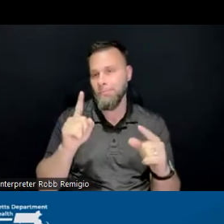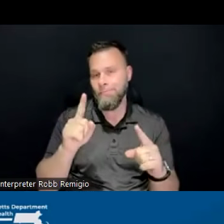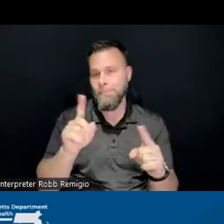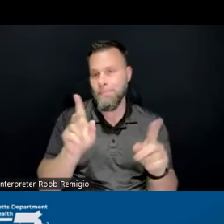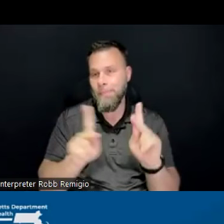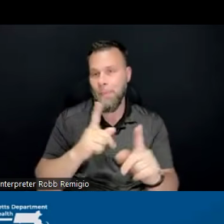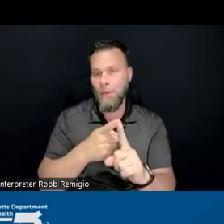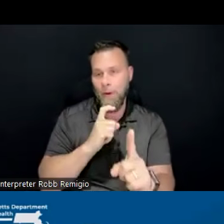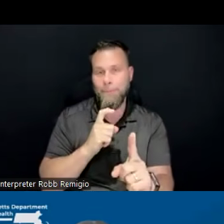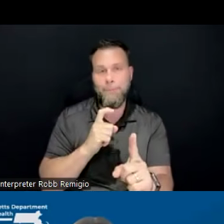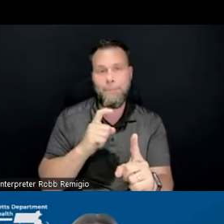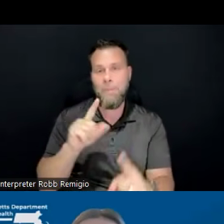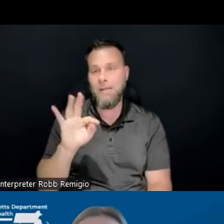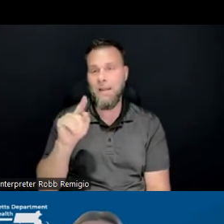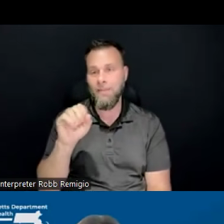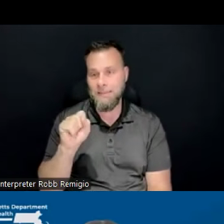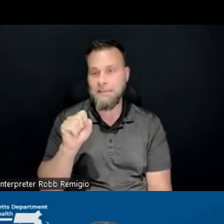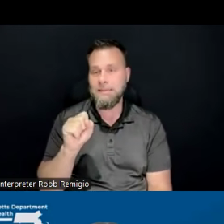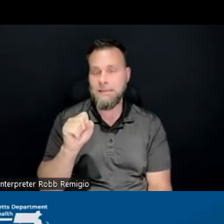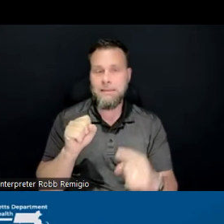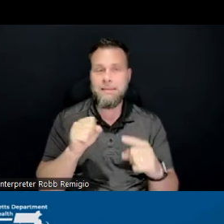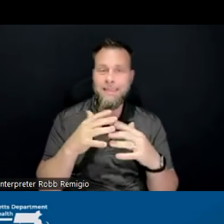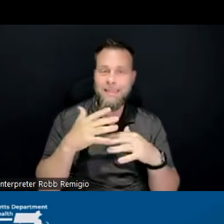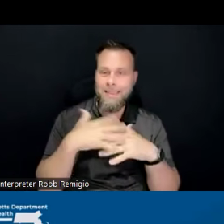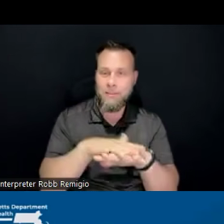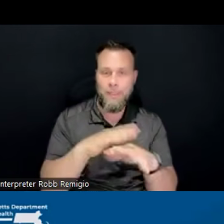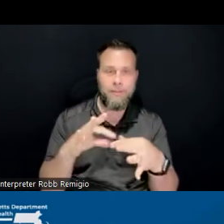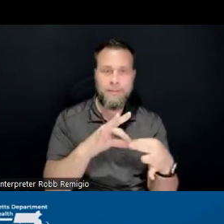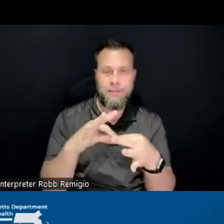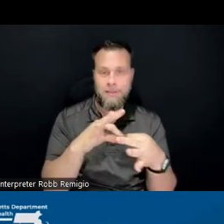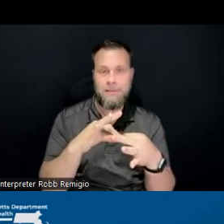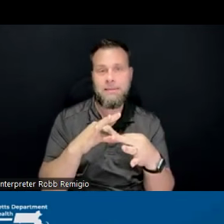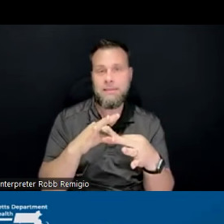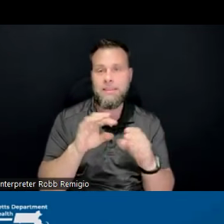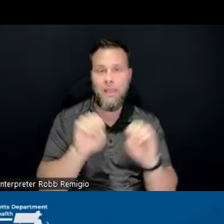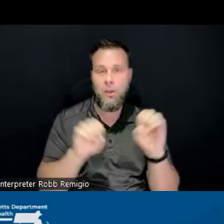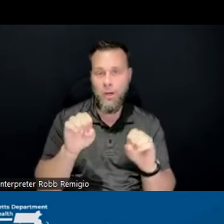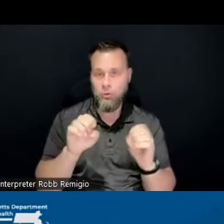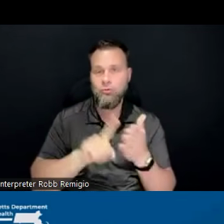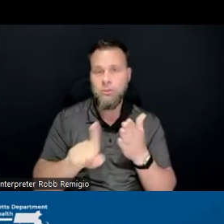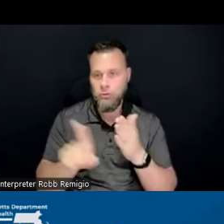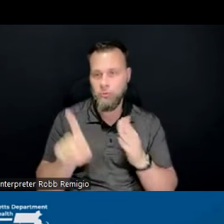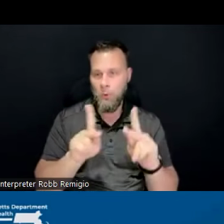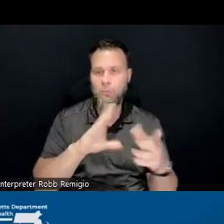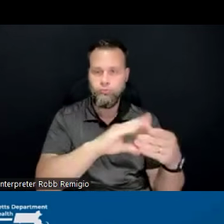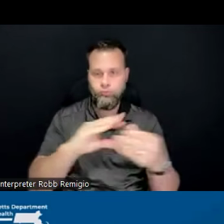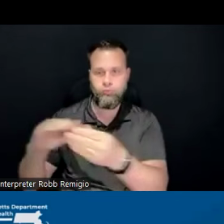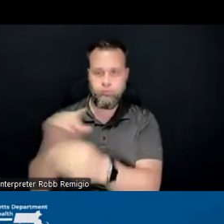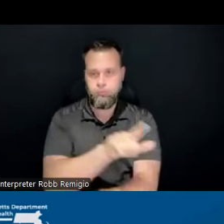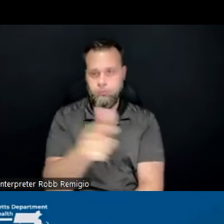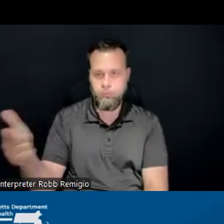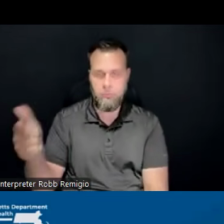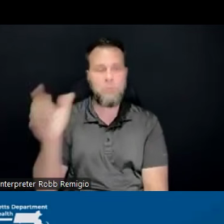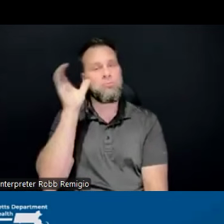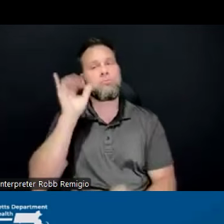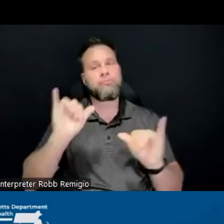from the Tufts Interdisciplinary Evaluation Research folks about this, but also want to note that this data and this kind of